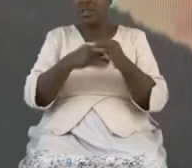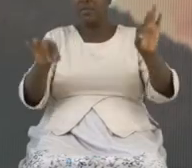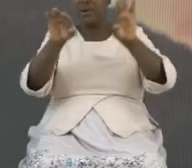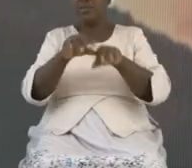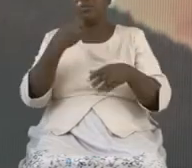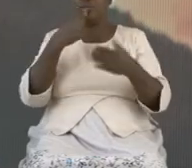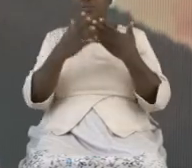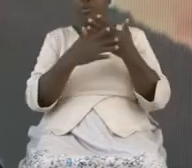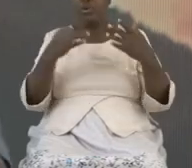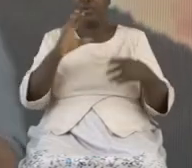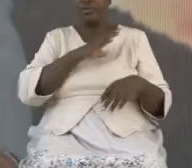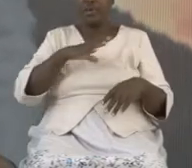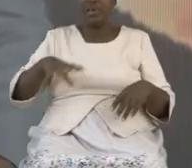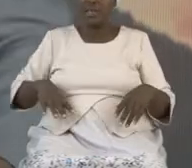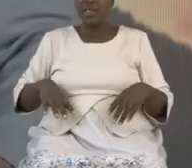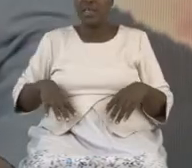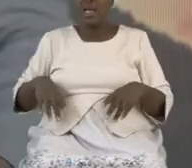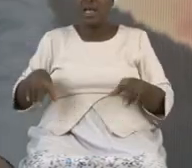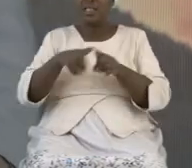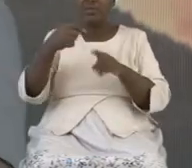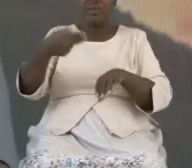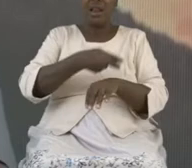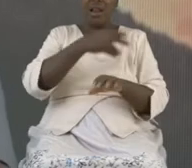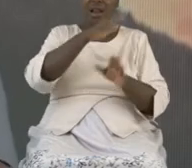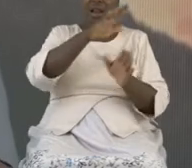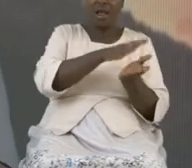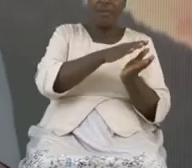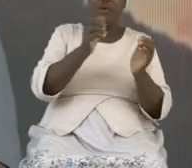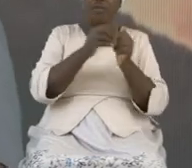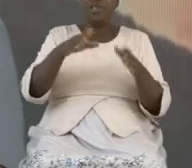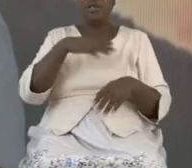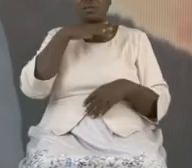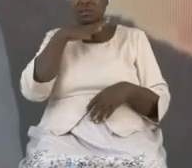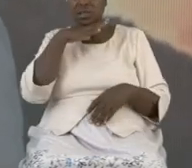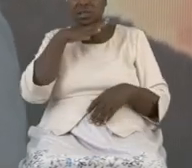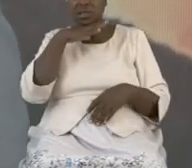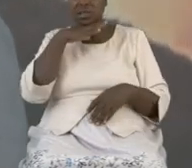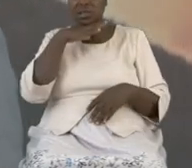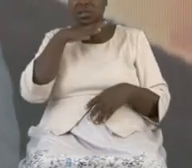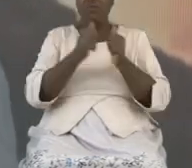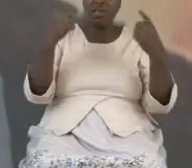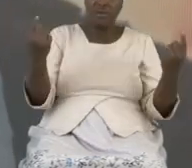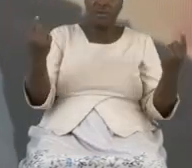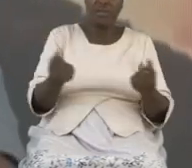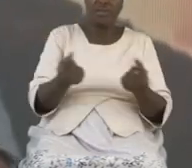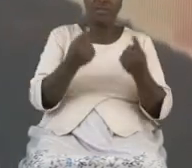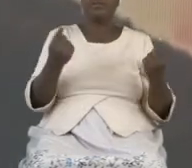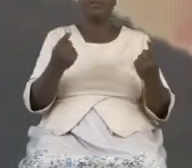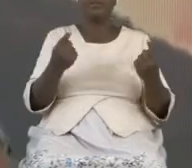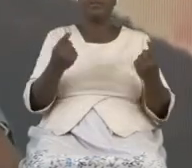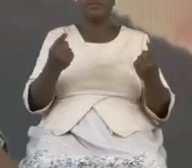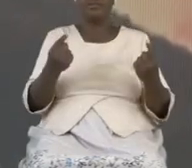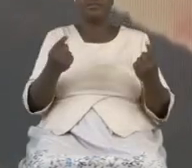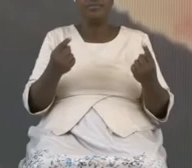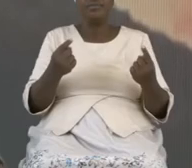Christ as of a lamb without blemish and without spot. And then in